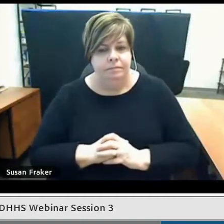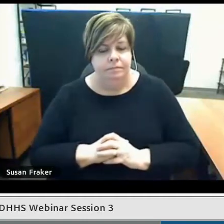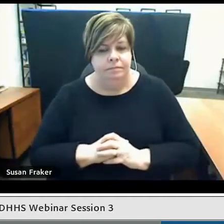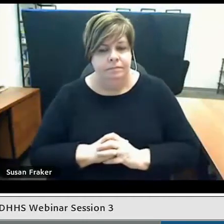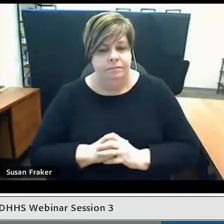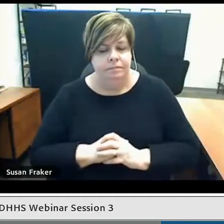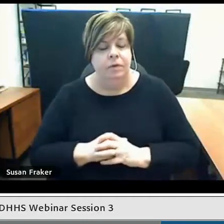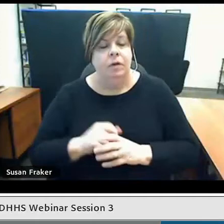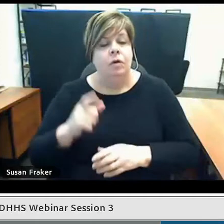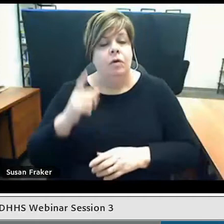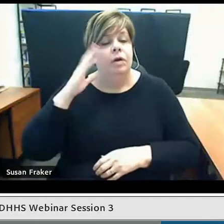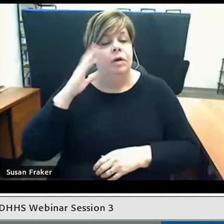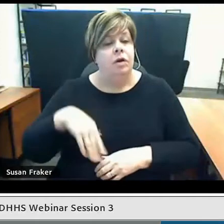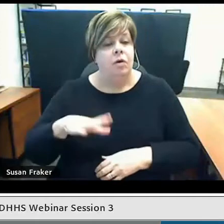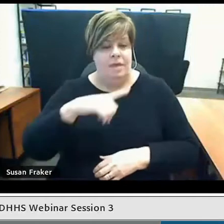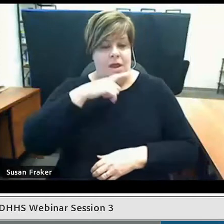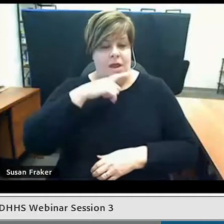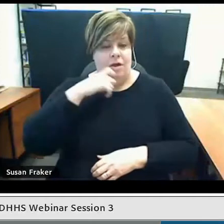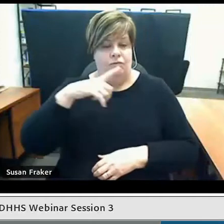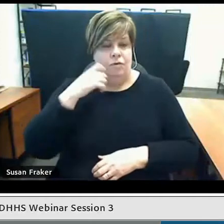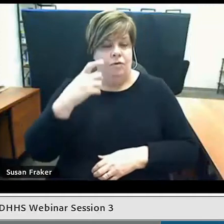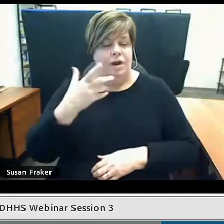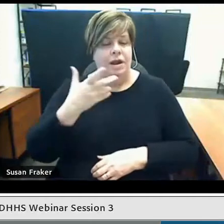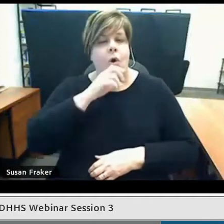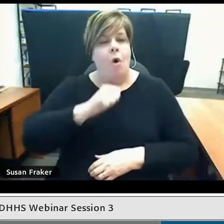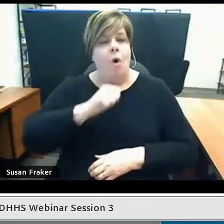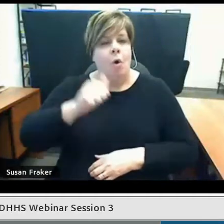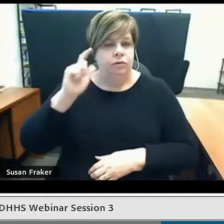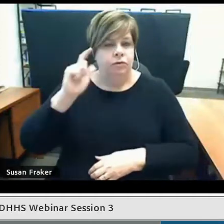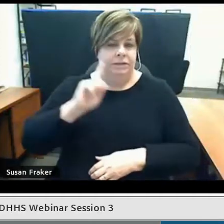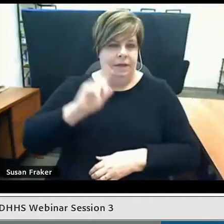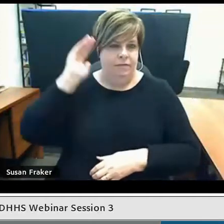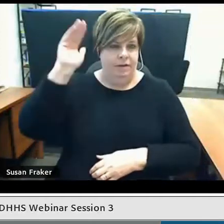We know that rural signs and those of older adults can be different,